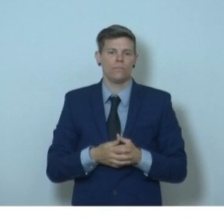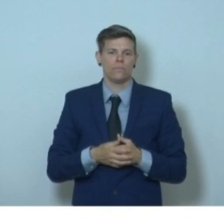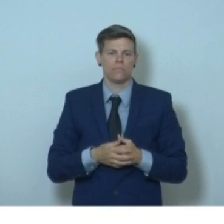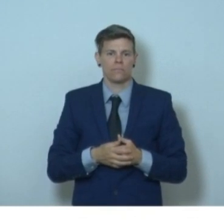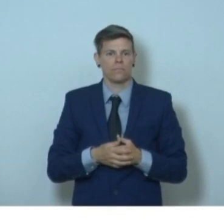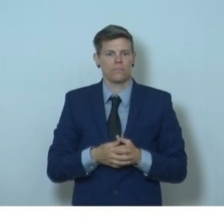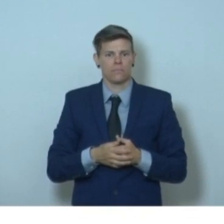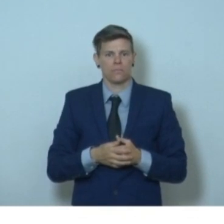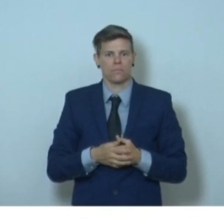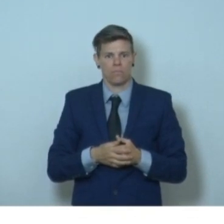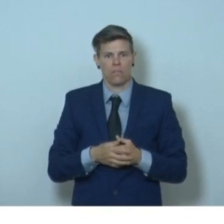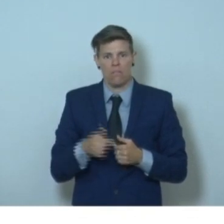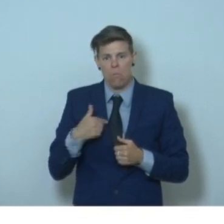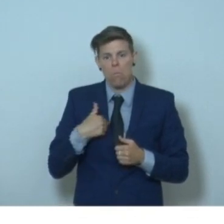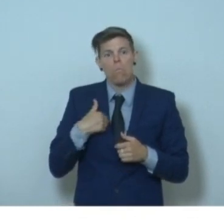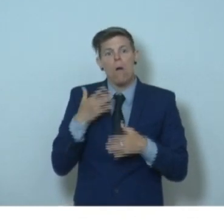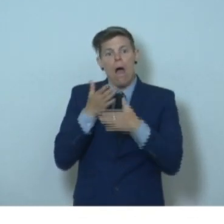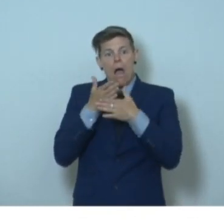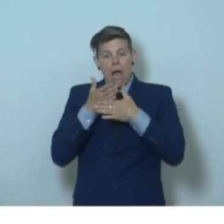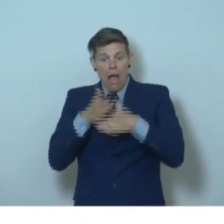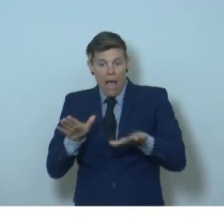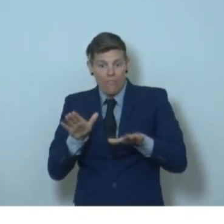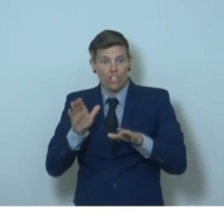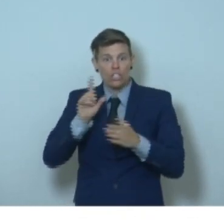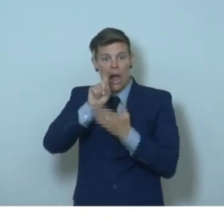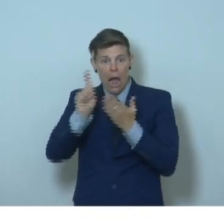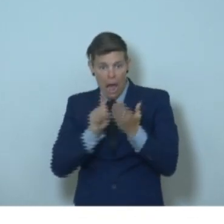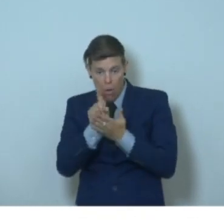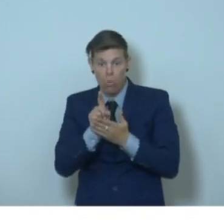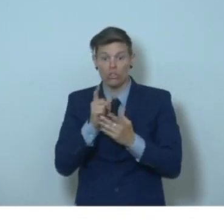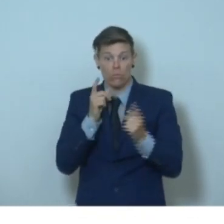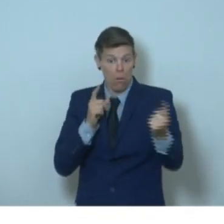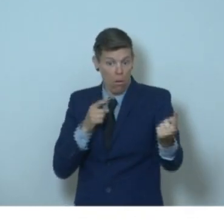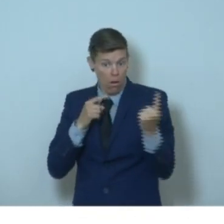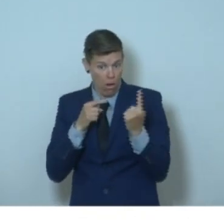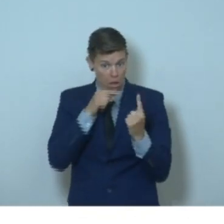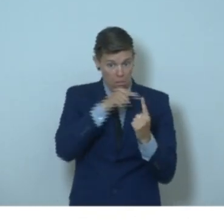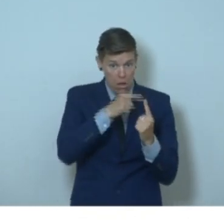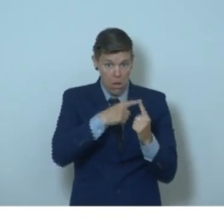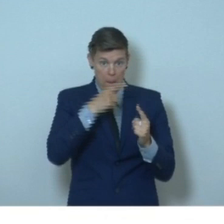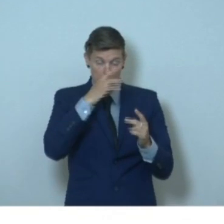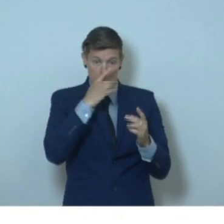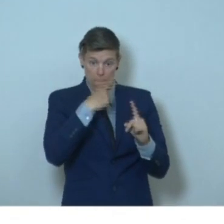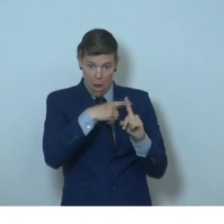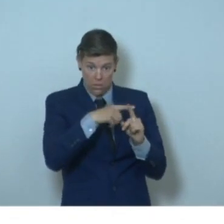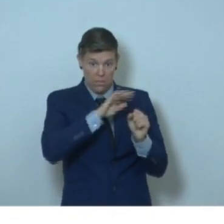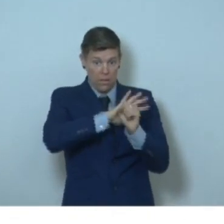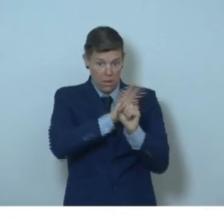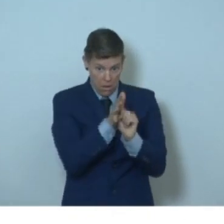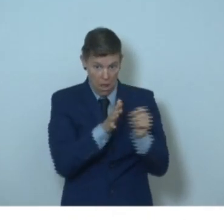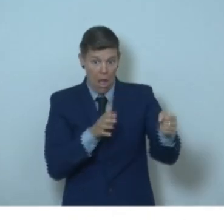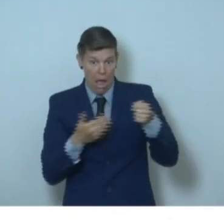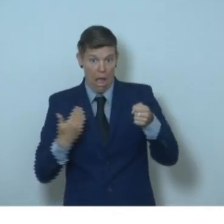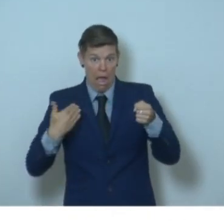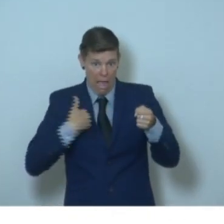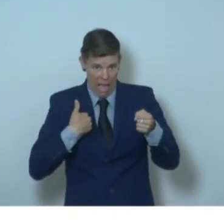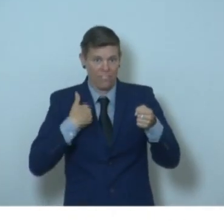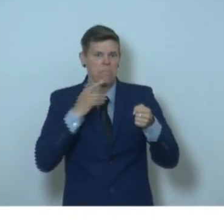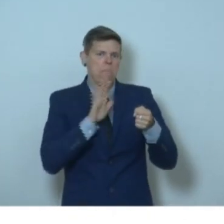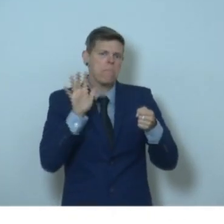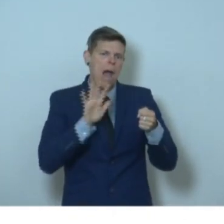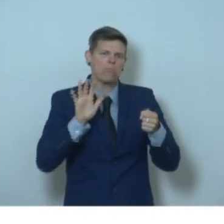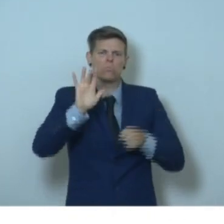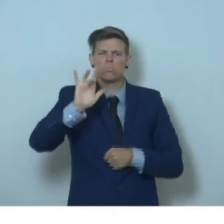number of hours it takes us once we get the positive test to reach an individual who's positive and isolate them is 25, very close to